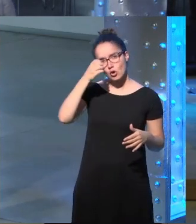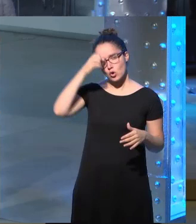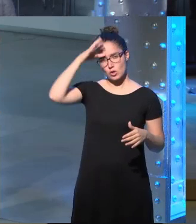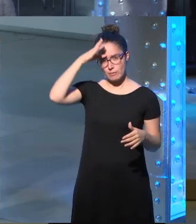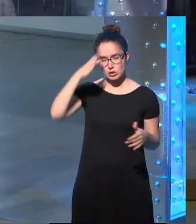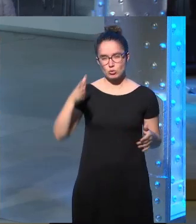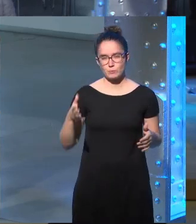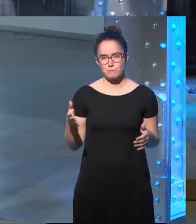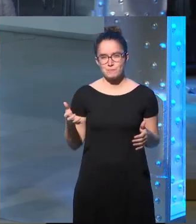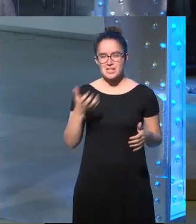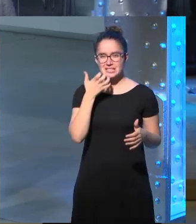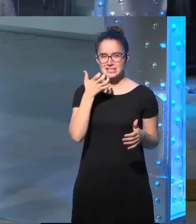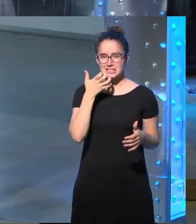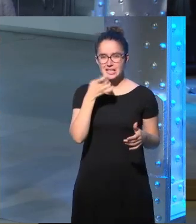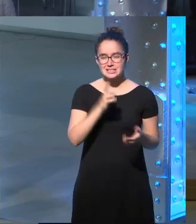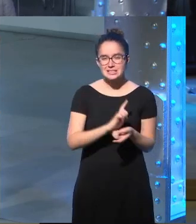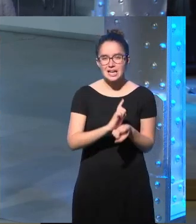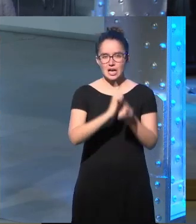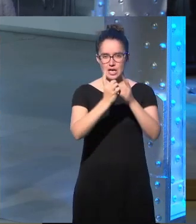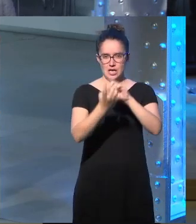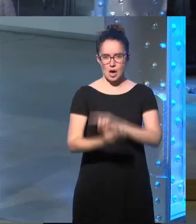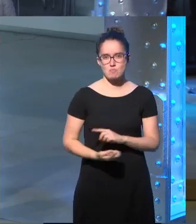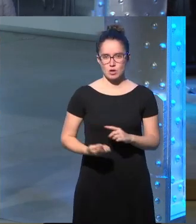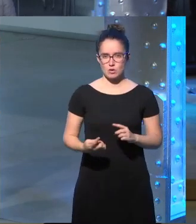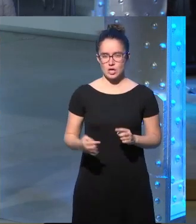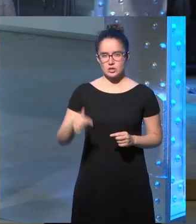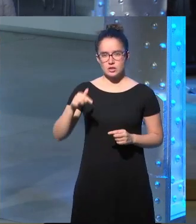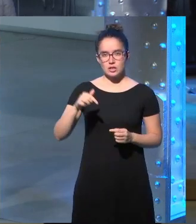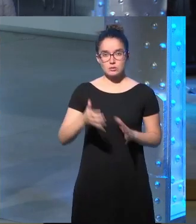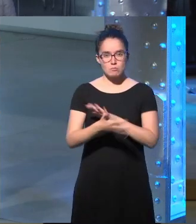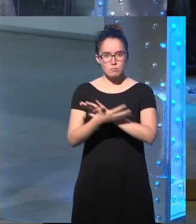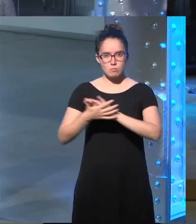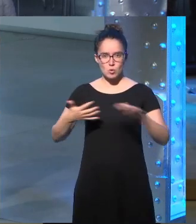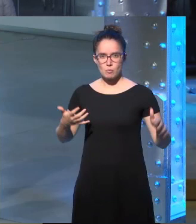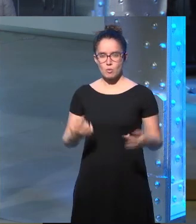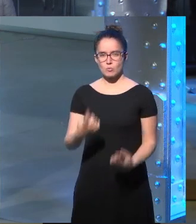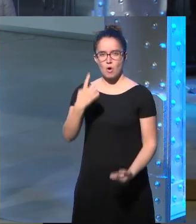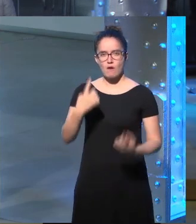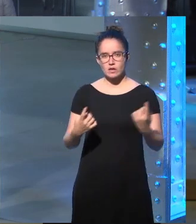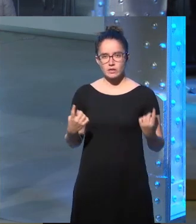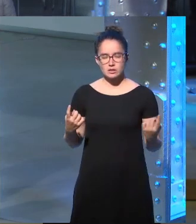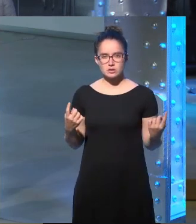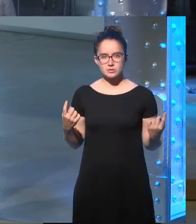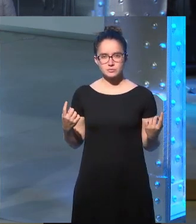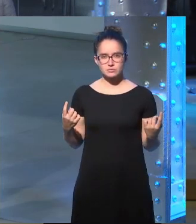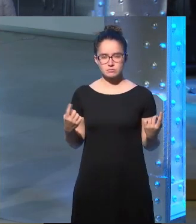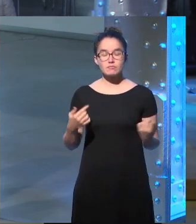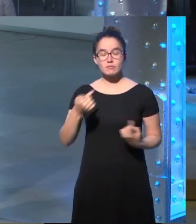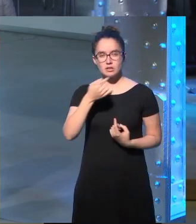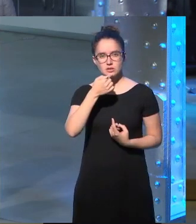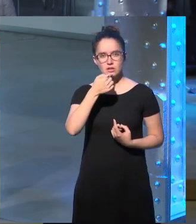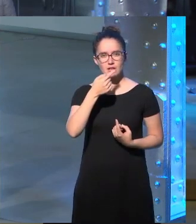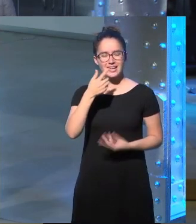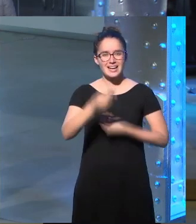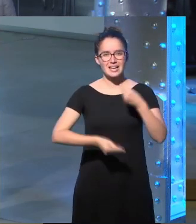range, not only age range but also knowledge range. And if this shift takes place as fast